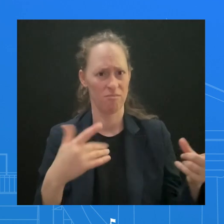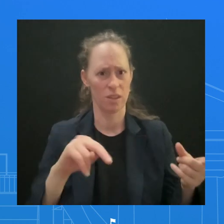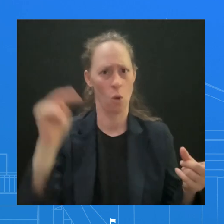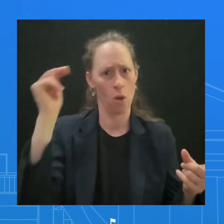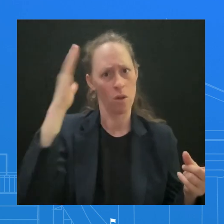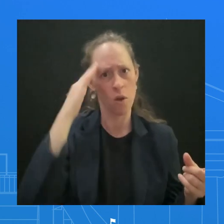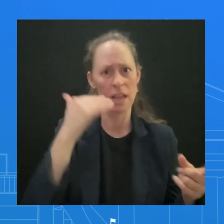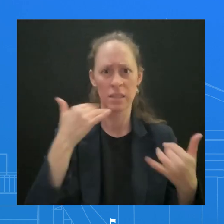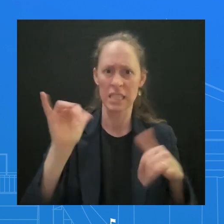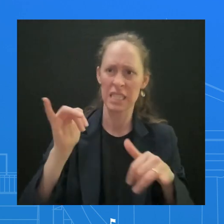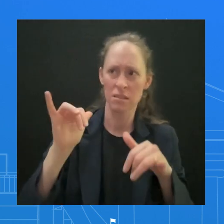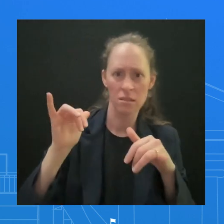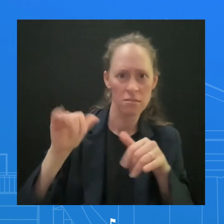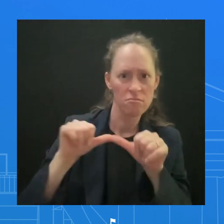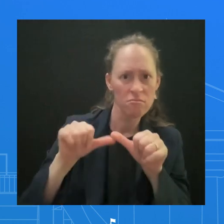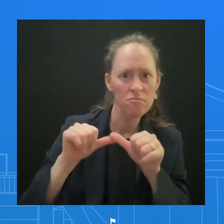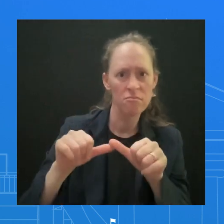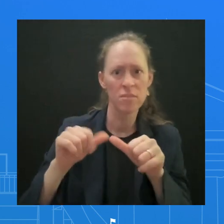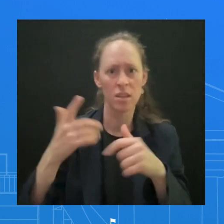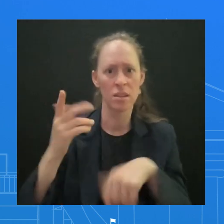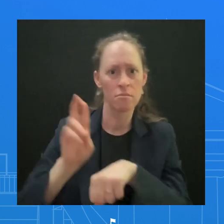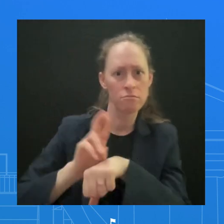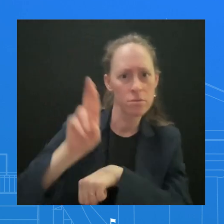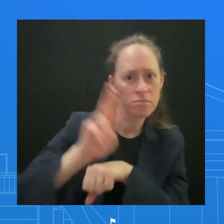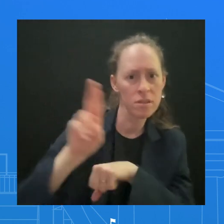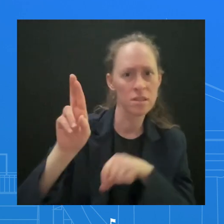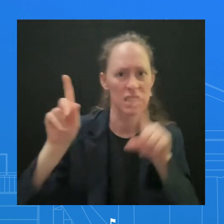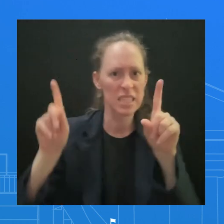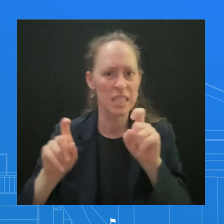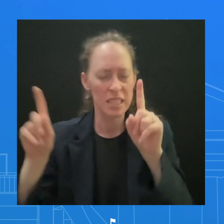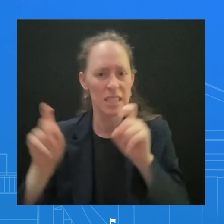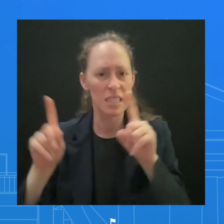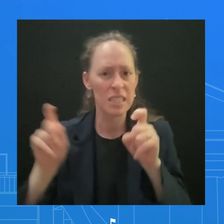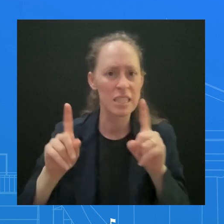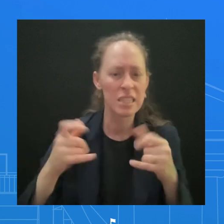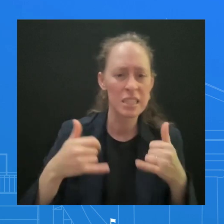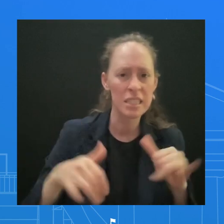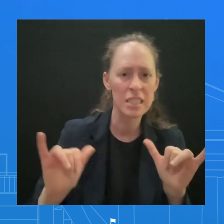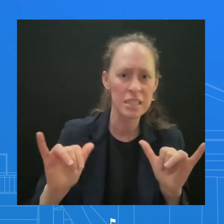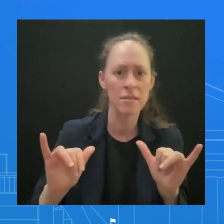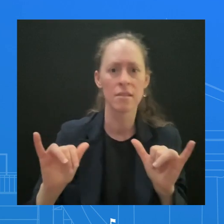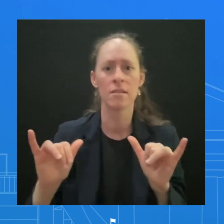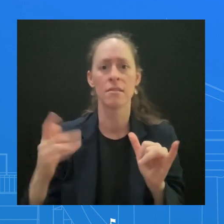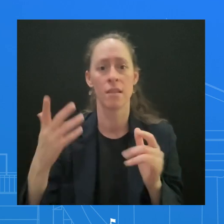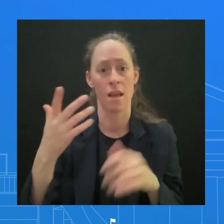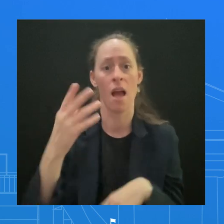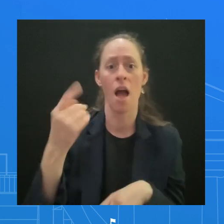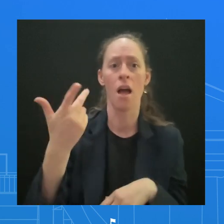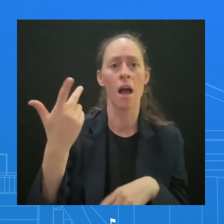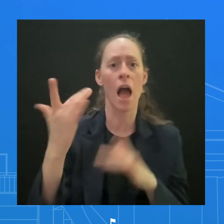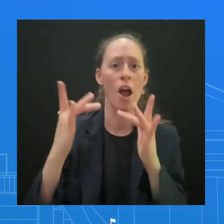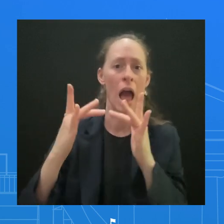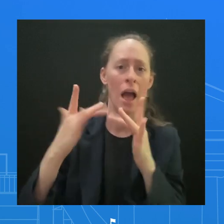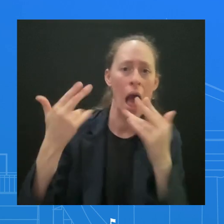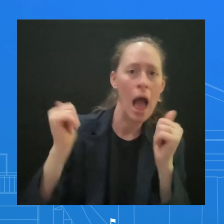cryptocurrency and cyber hacking. What action is the United States taking currently, and what was